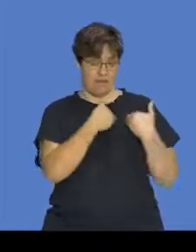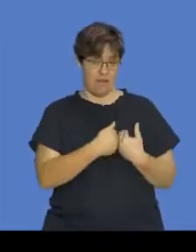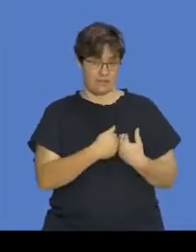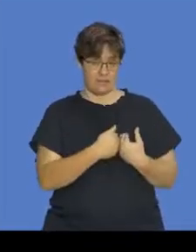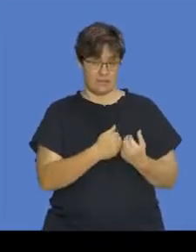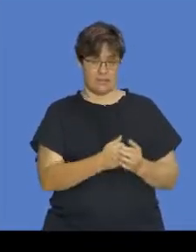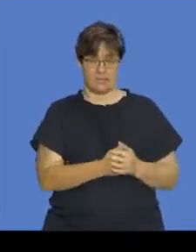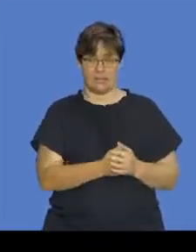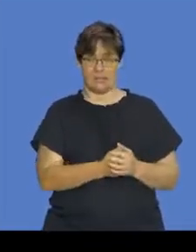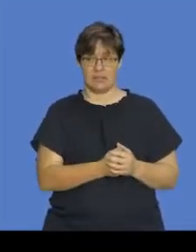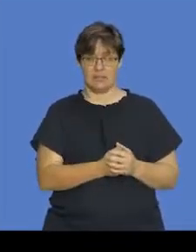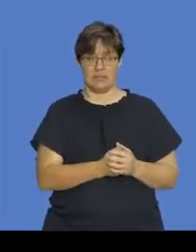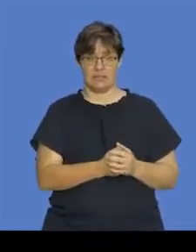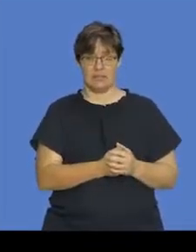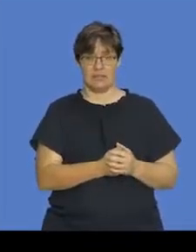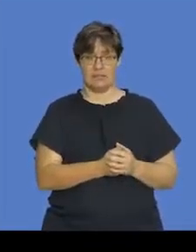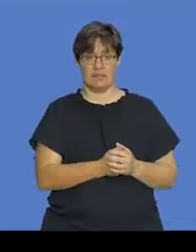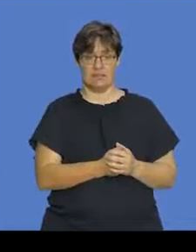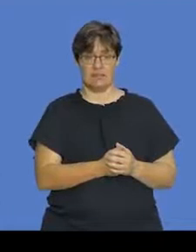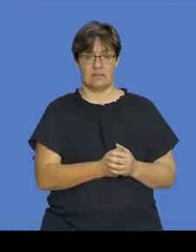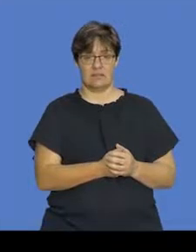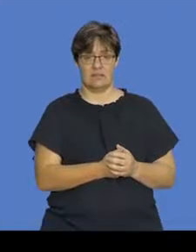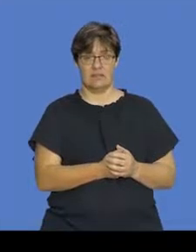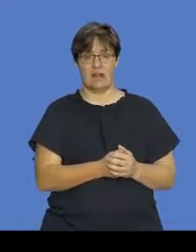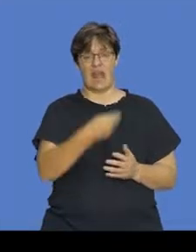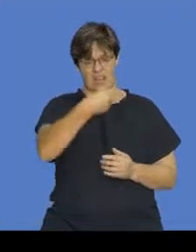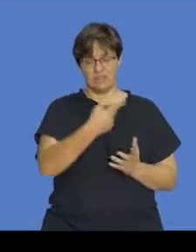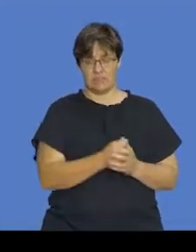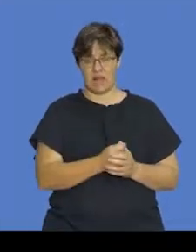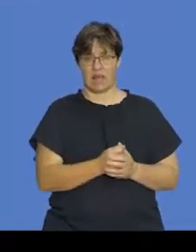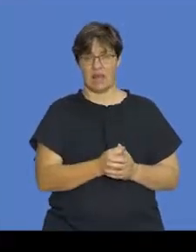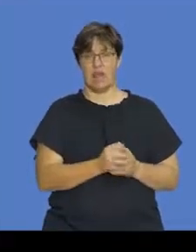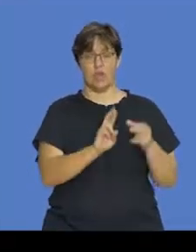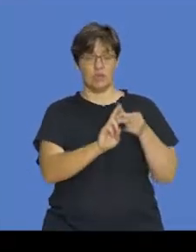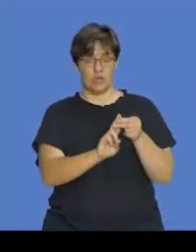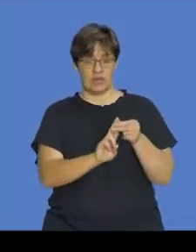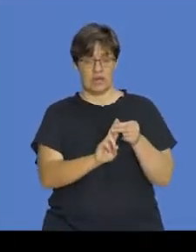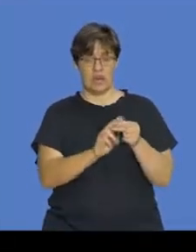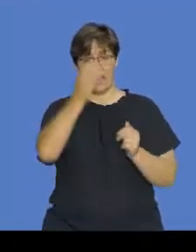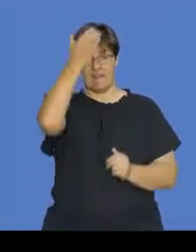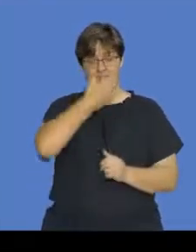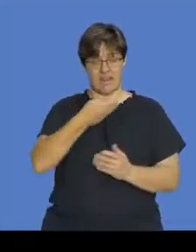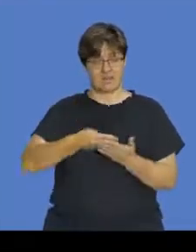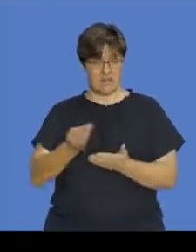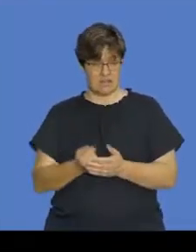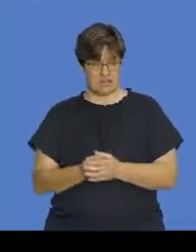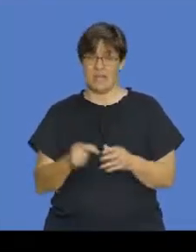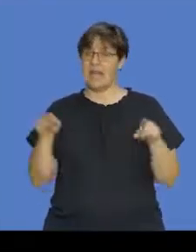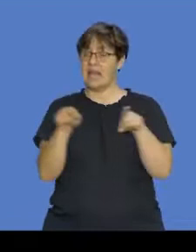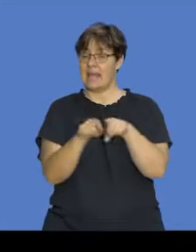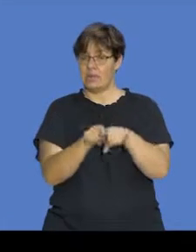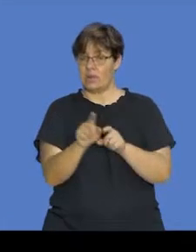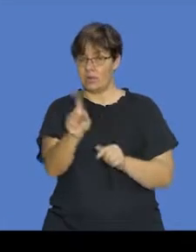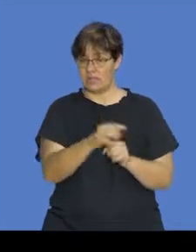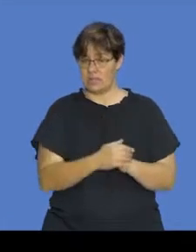and I'll just do it as H, union face card is going to be equal to,